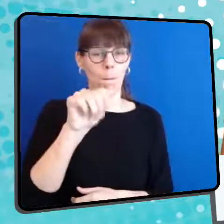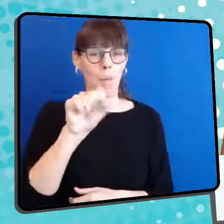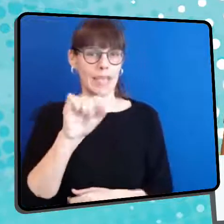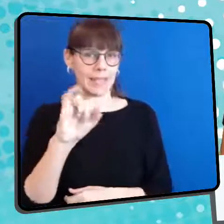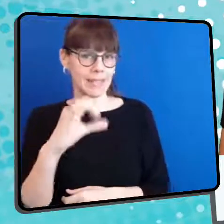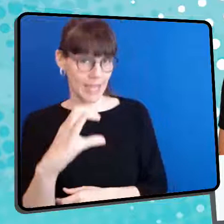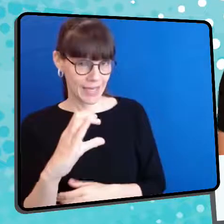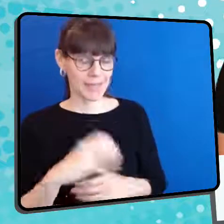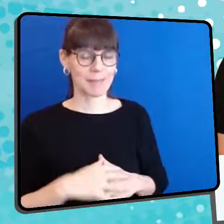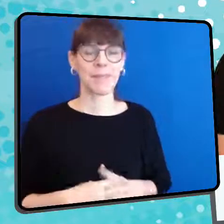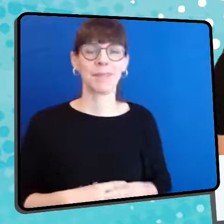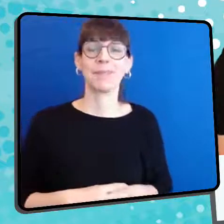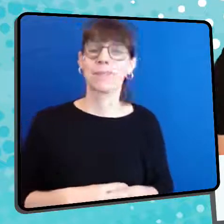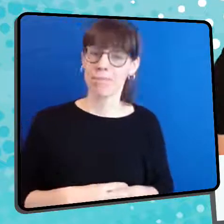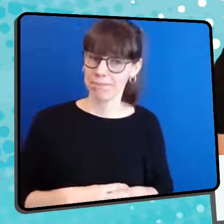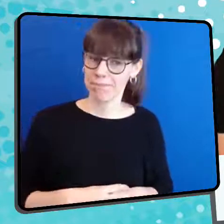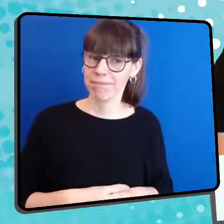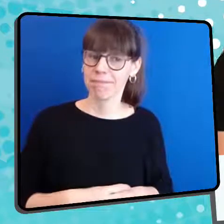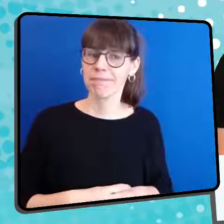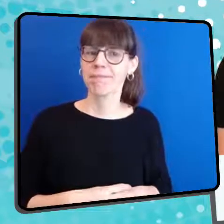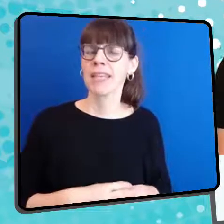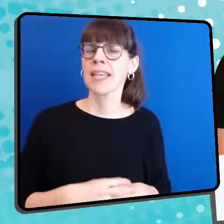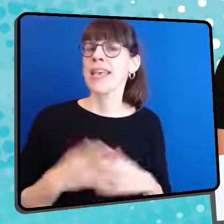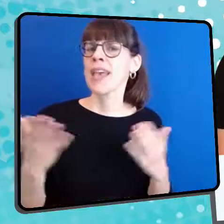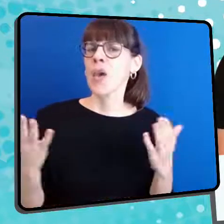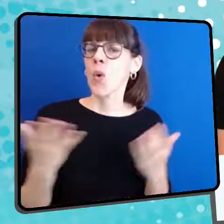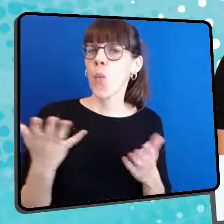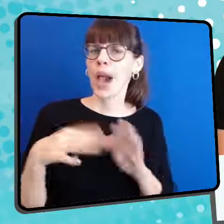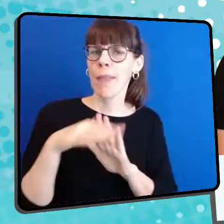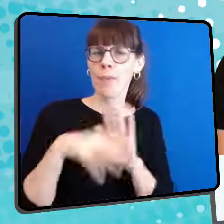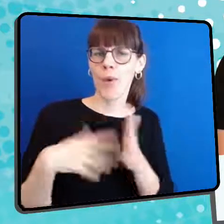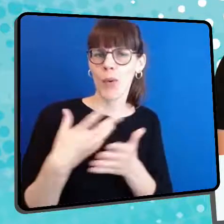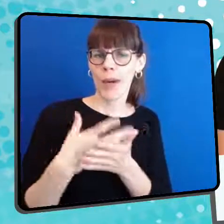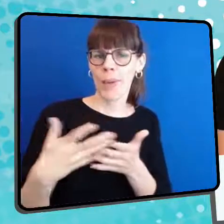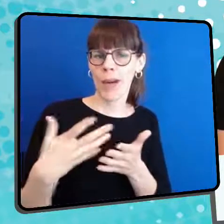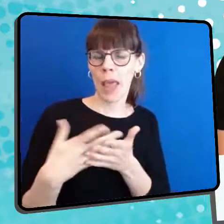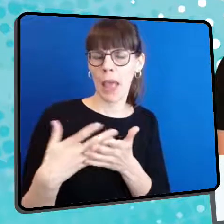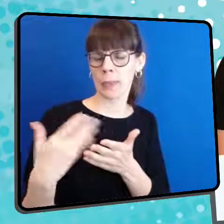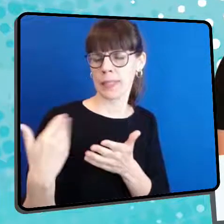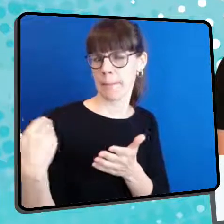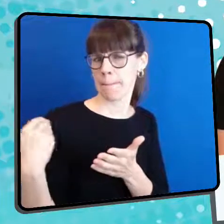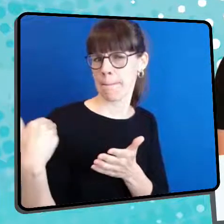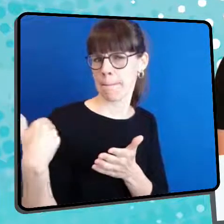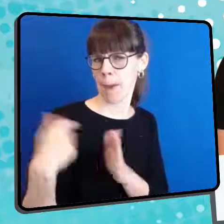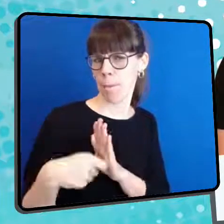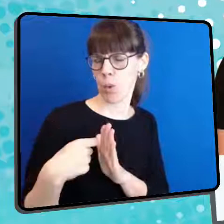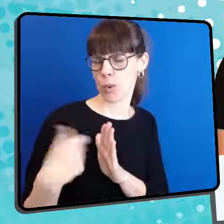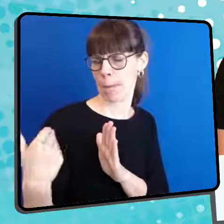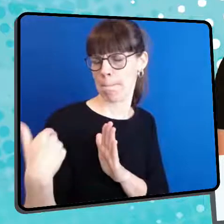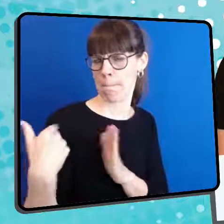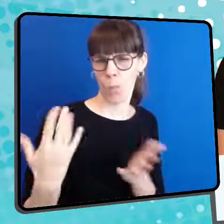What programming language was used in the last project you worked on? C#.